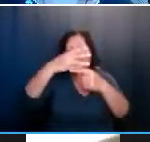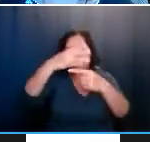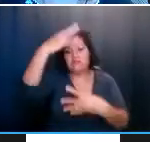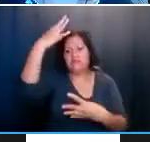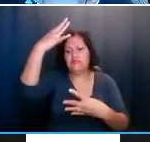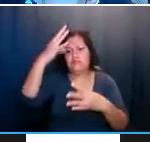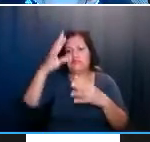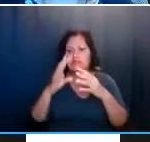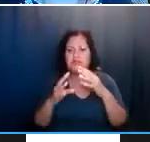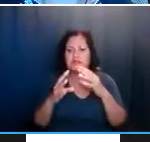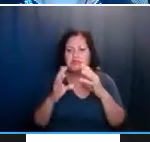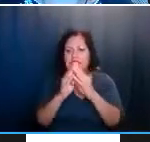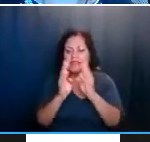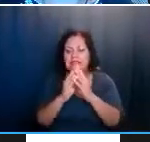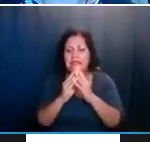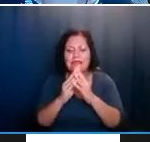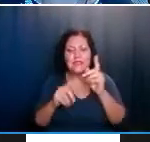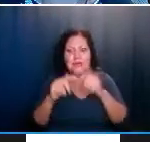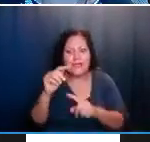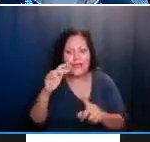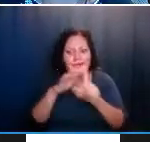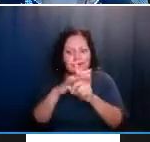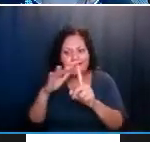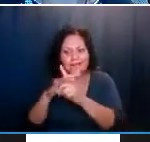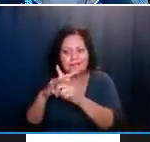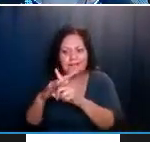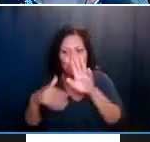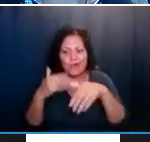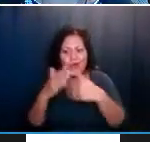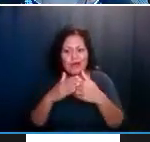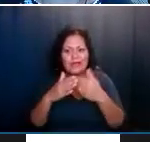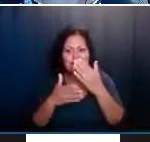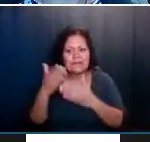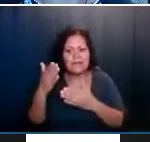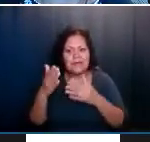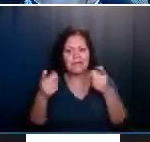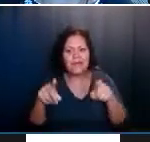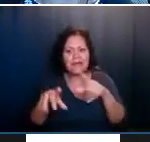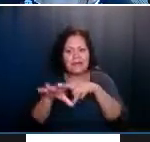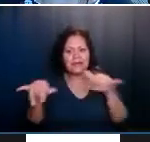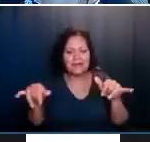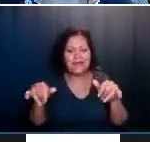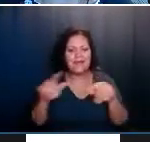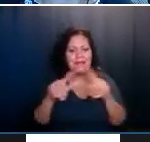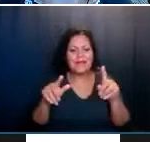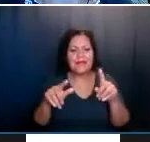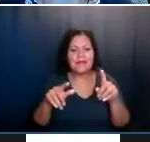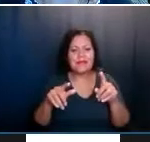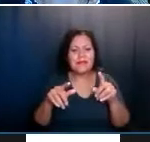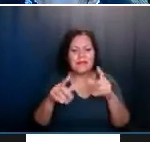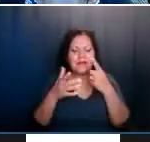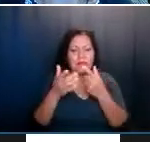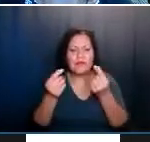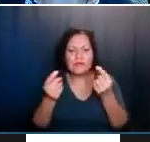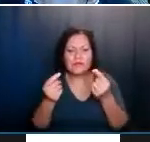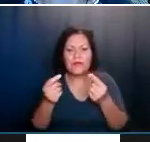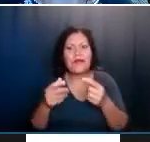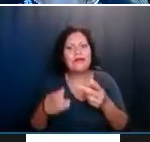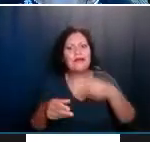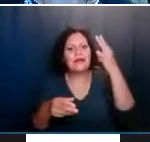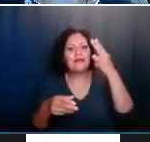are overlapping, you can simply add something to your agenda. I highly recommend not adding it to your